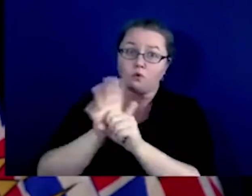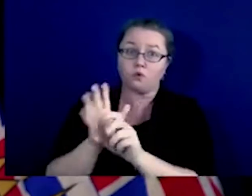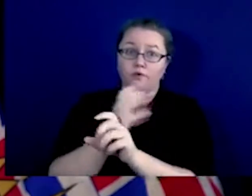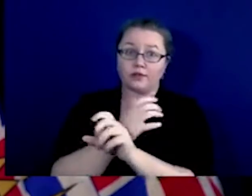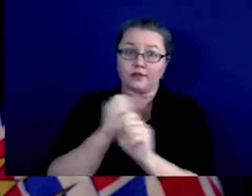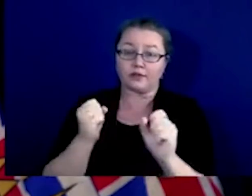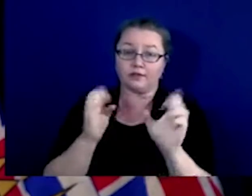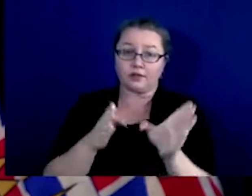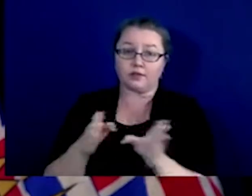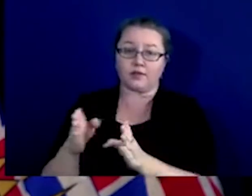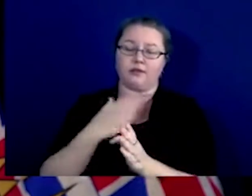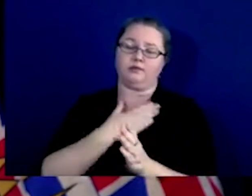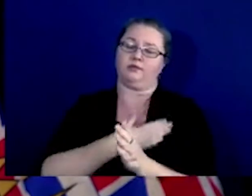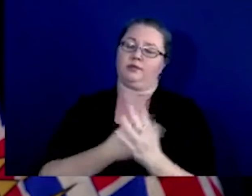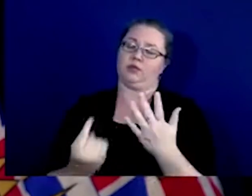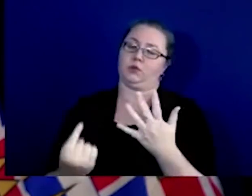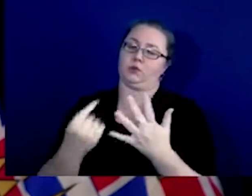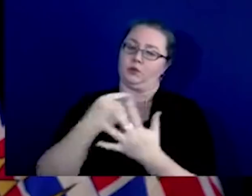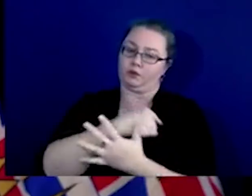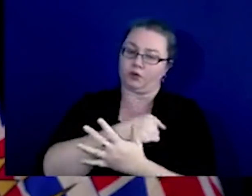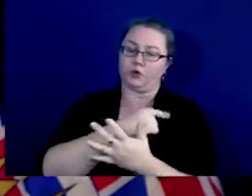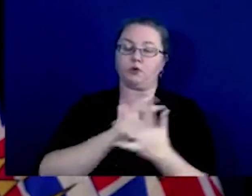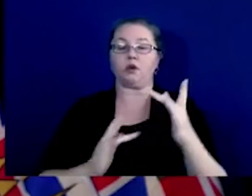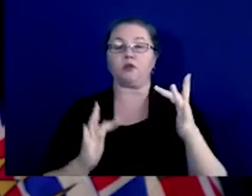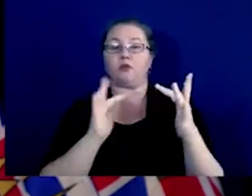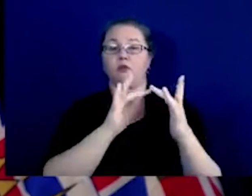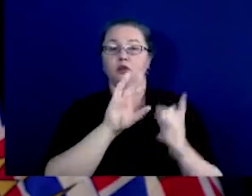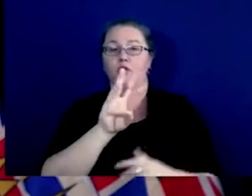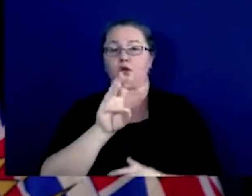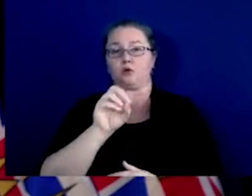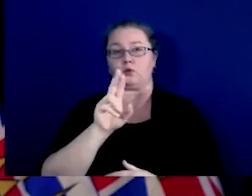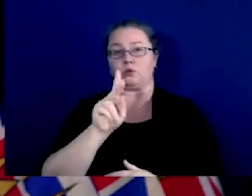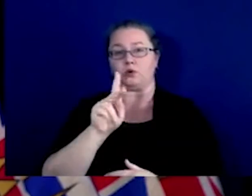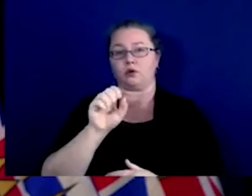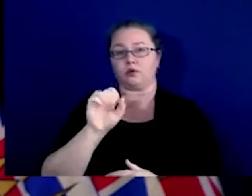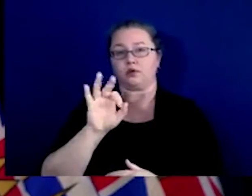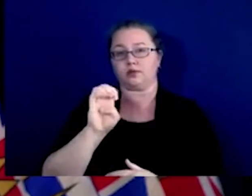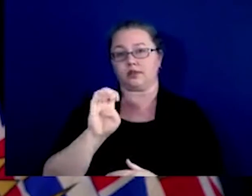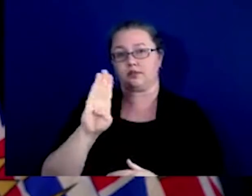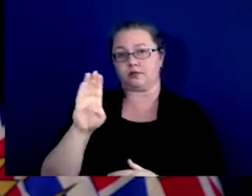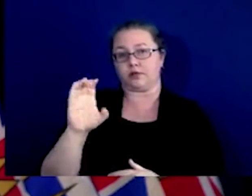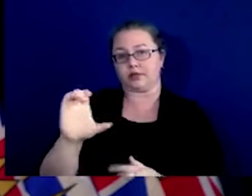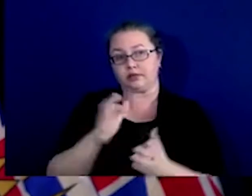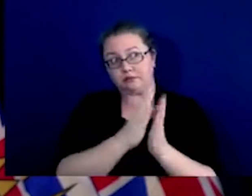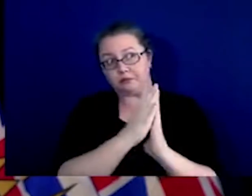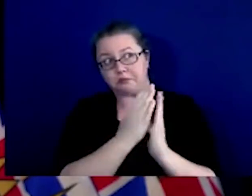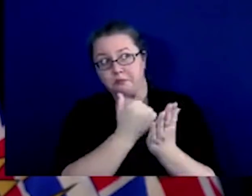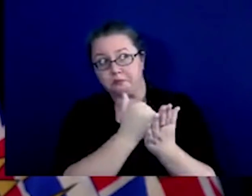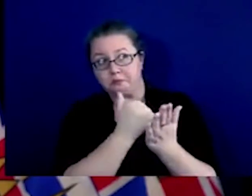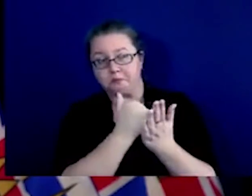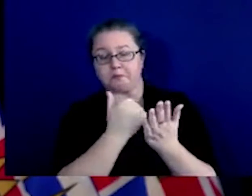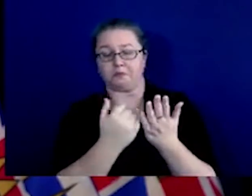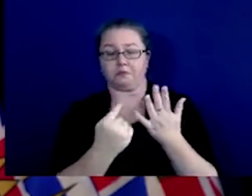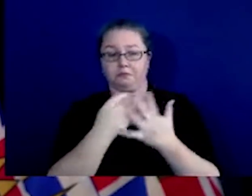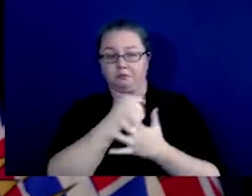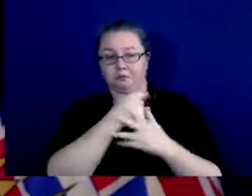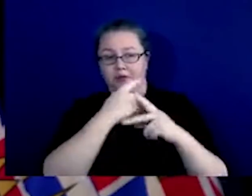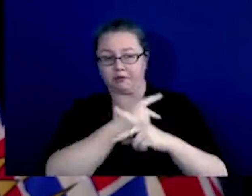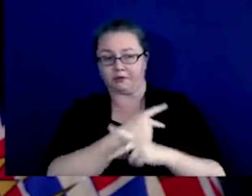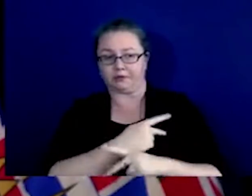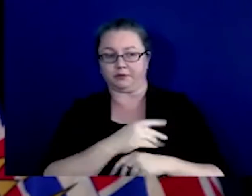way that doesn't put those we care about at risk. The impact of COVID-19 has been